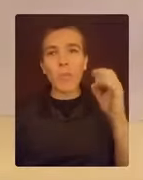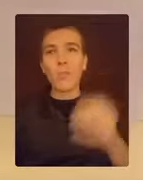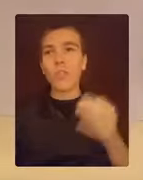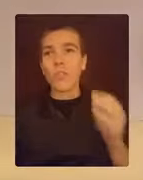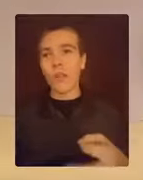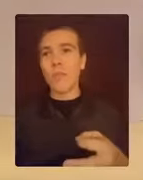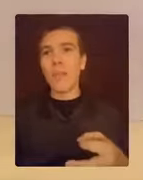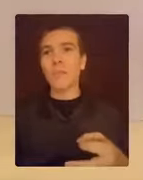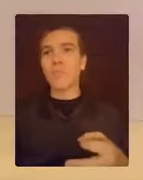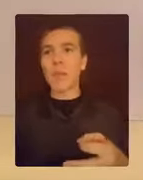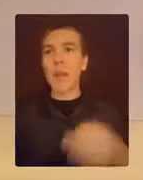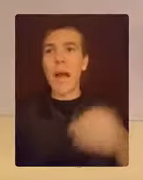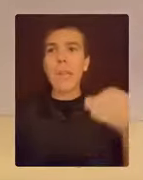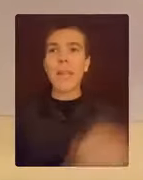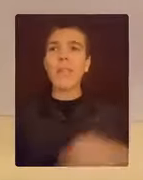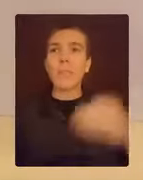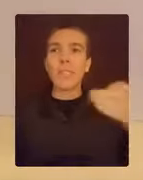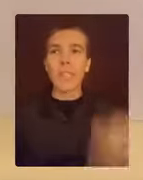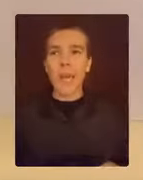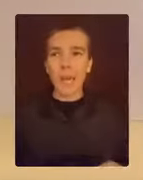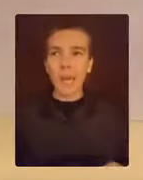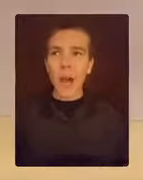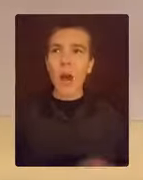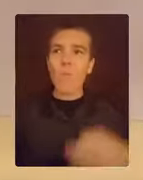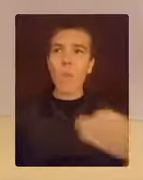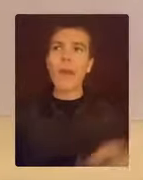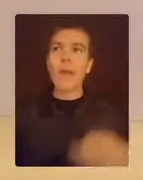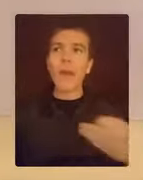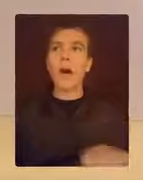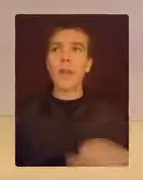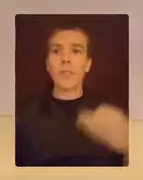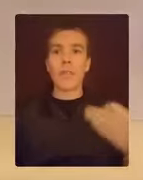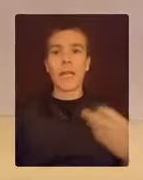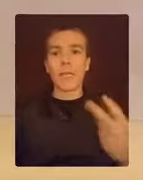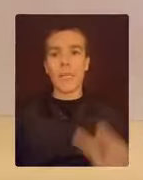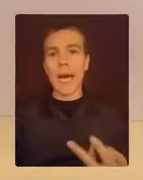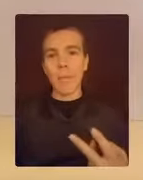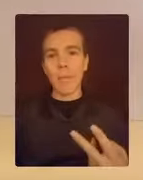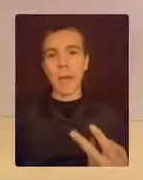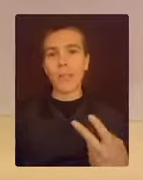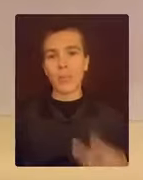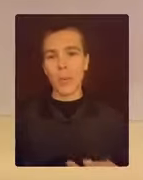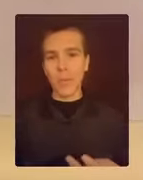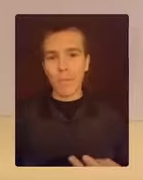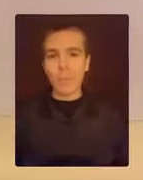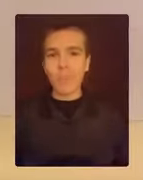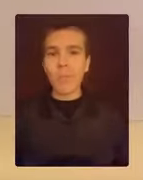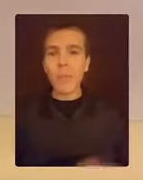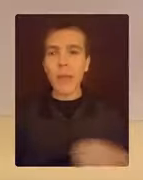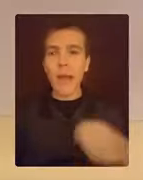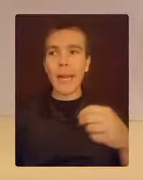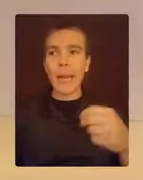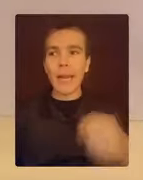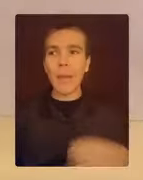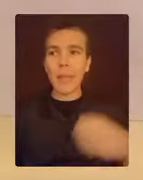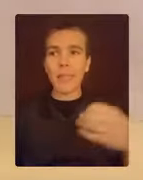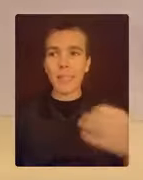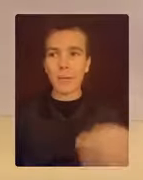was lucid dreaming, but I made the mistake of waking up a second time in my dream.